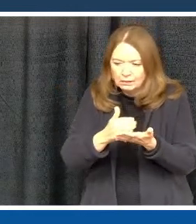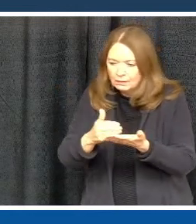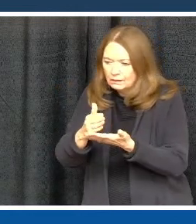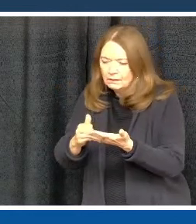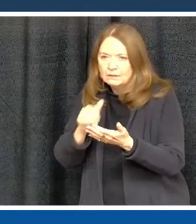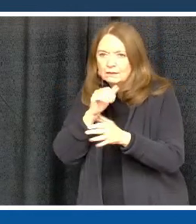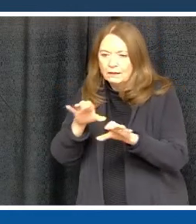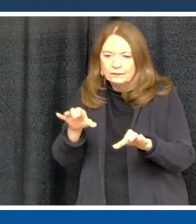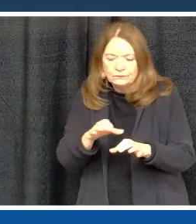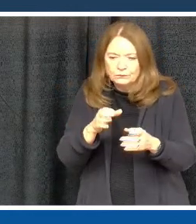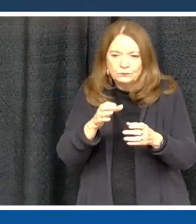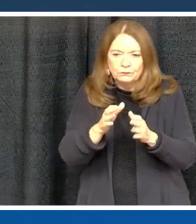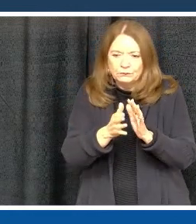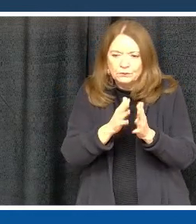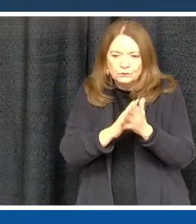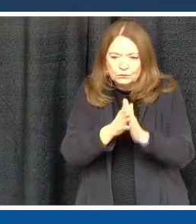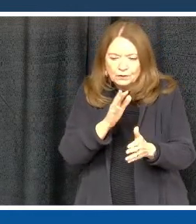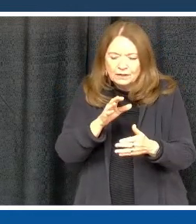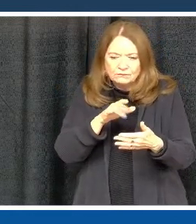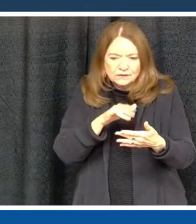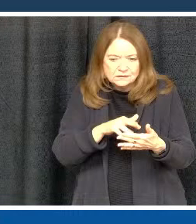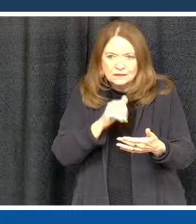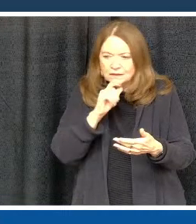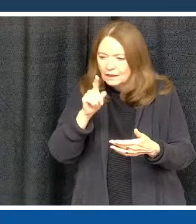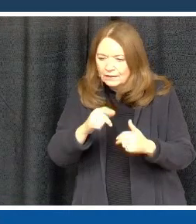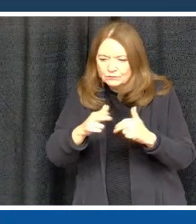to build a road through their communities.